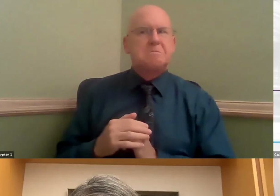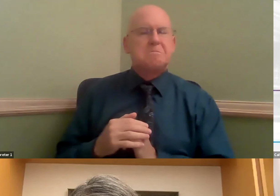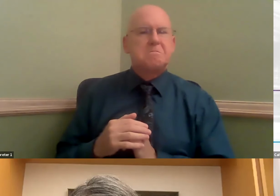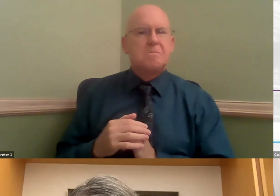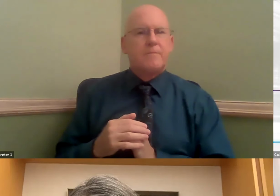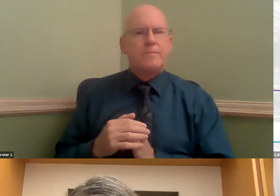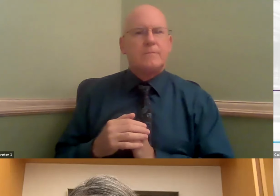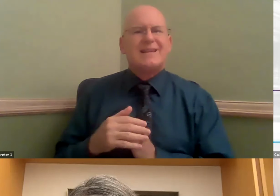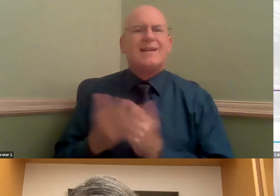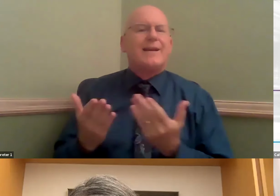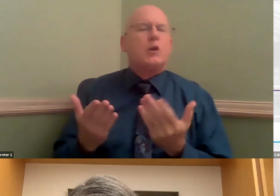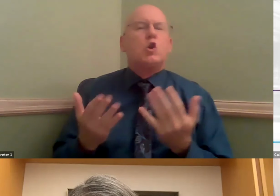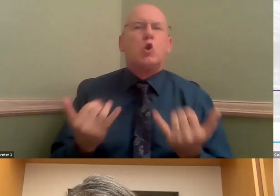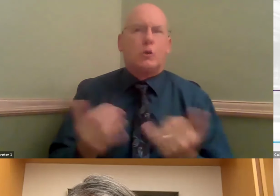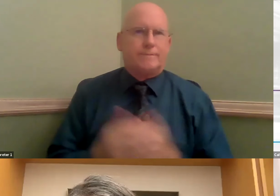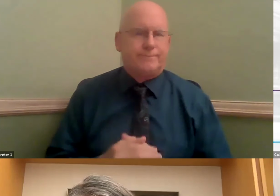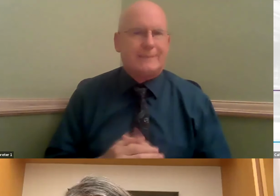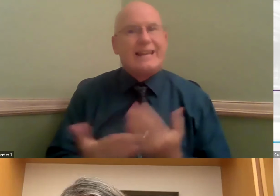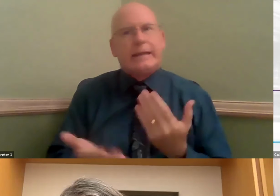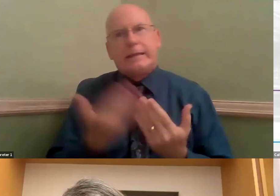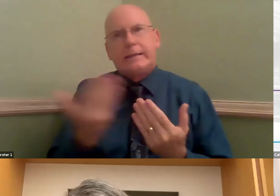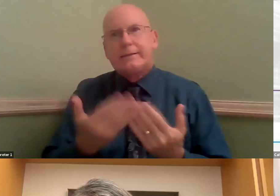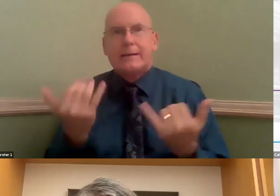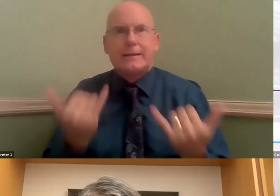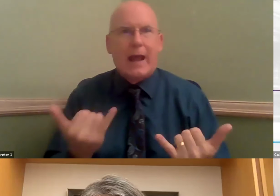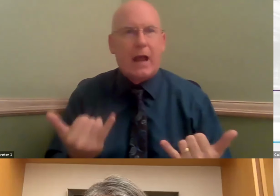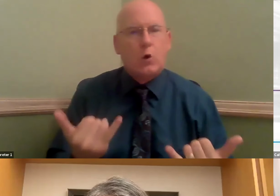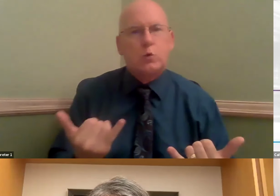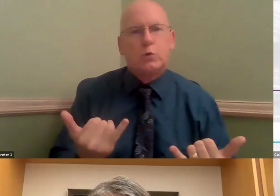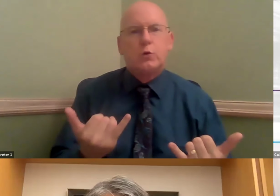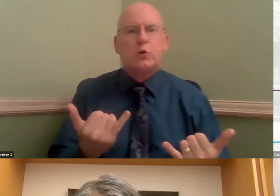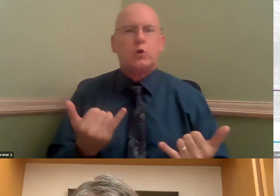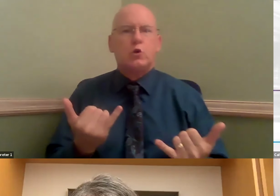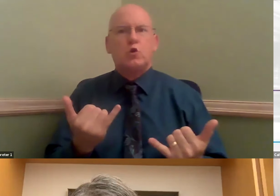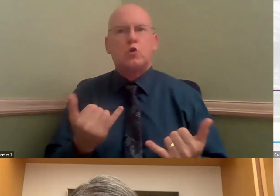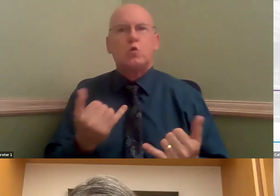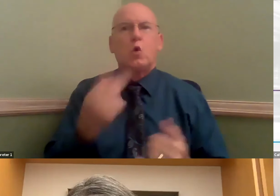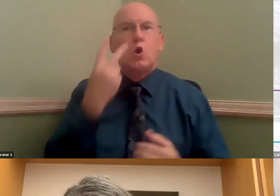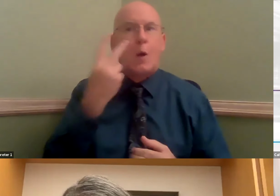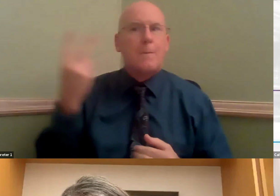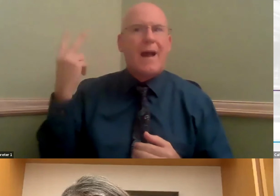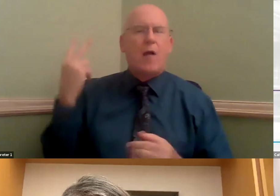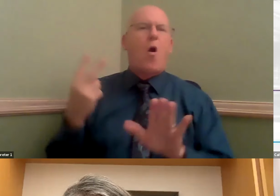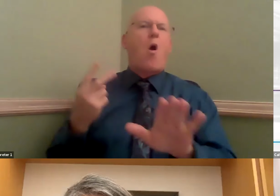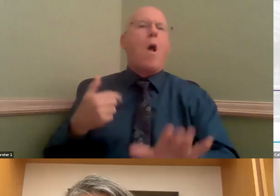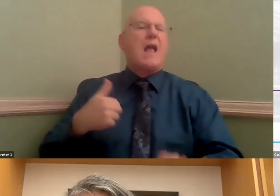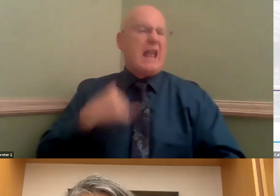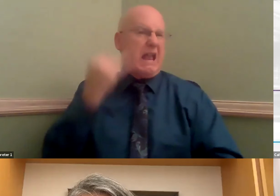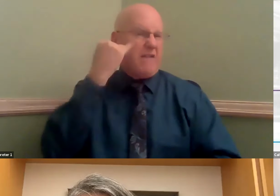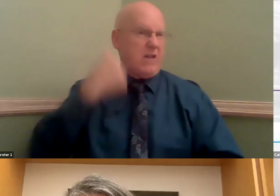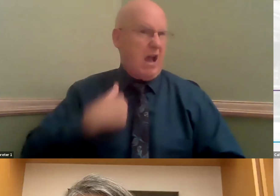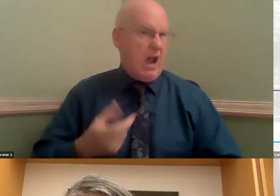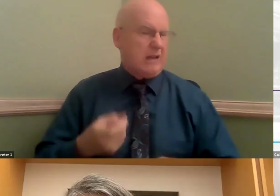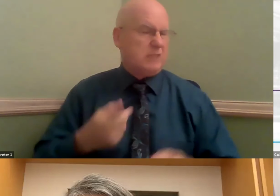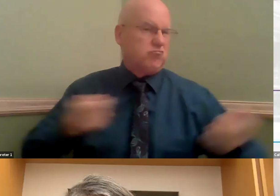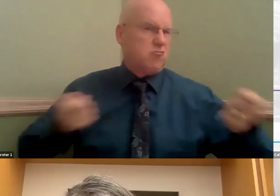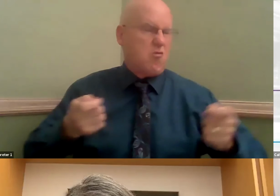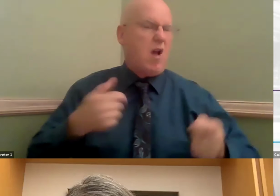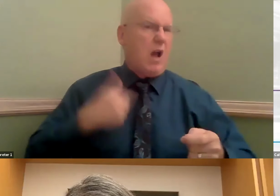it's easy. It's very easy for folks to play Monday morning quarterback and second guess and then kind of retinker